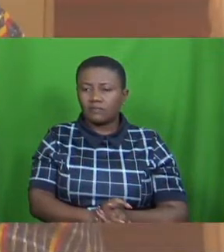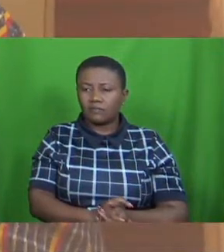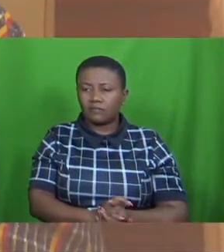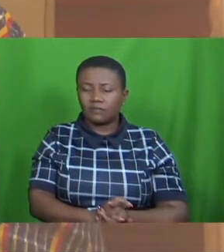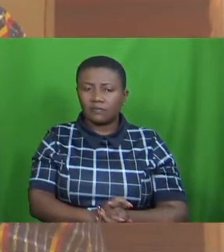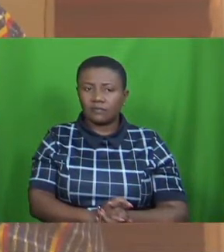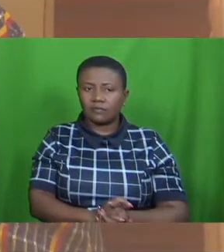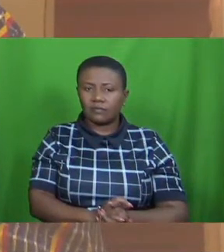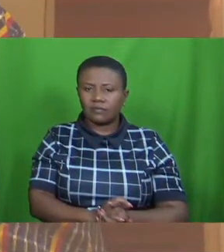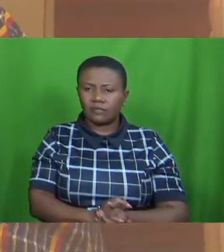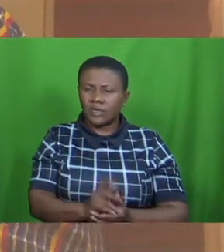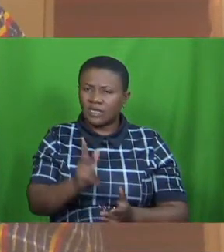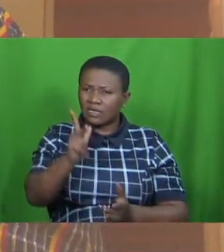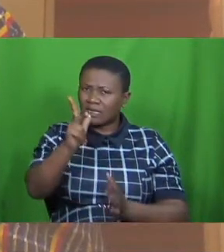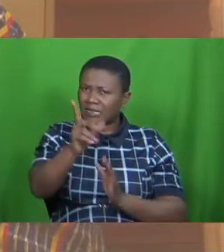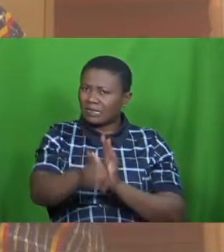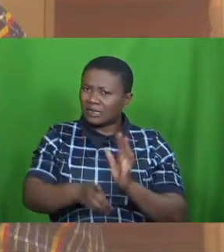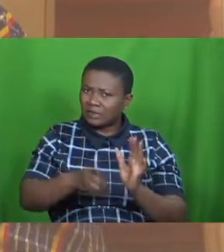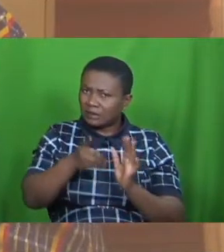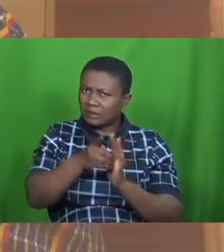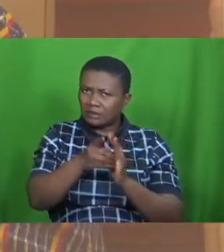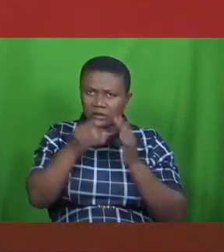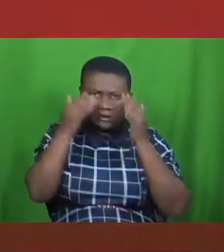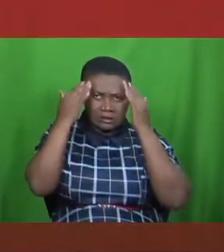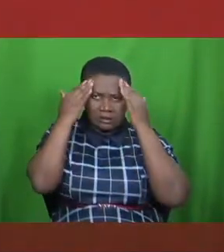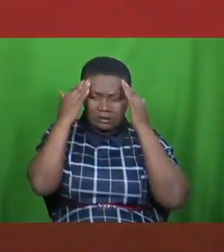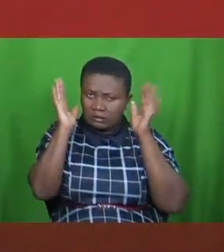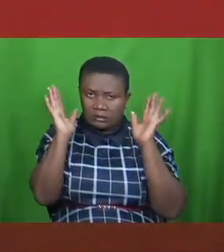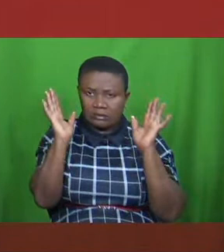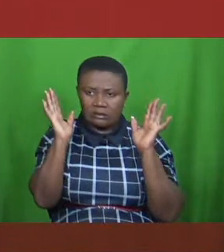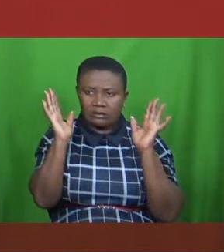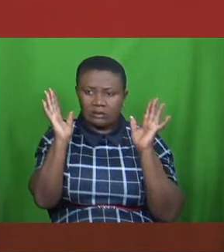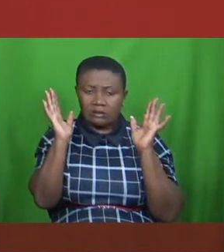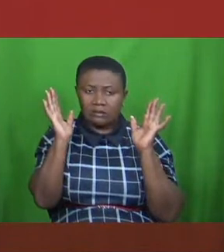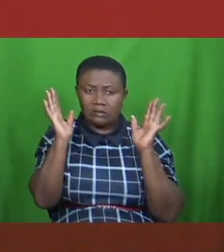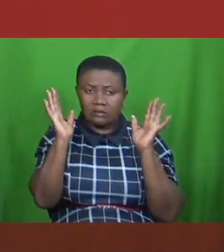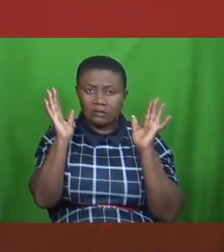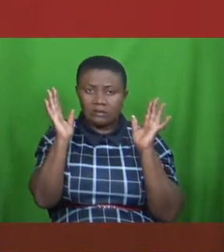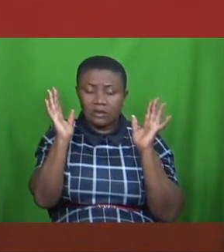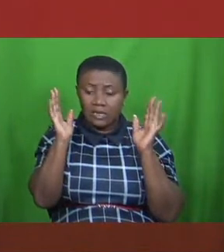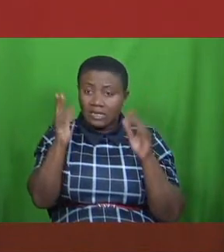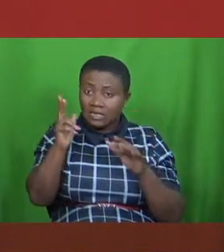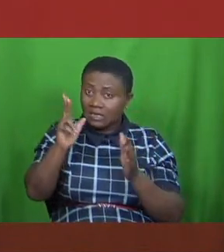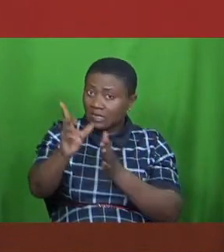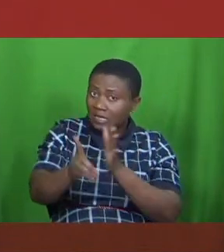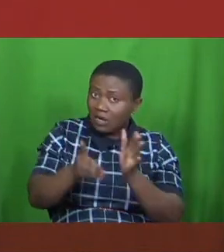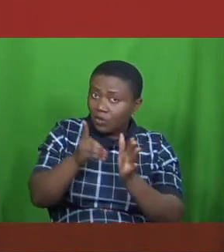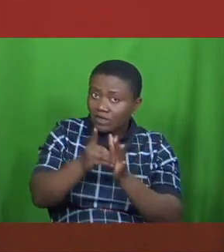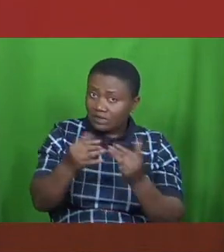3 hours, I don't know, but 3 hours at this level,